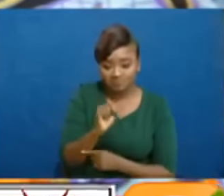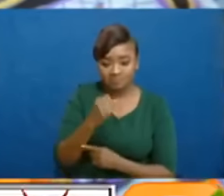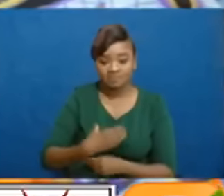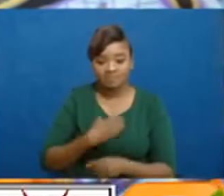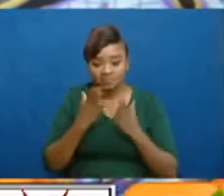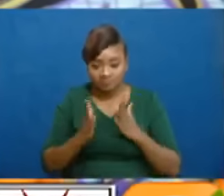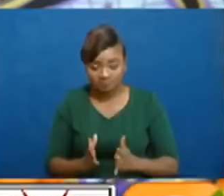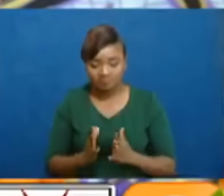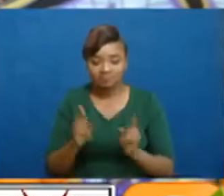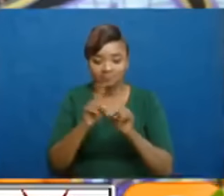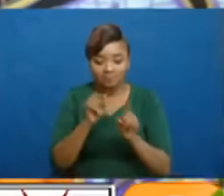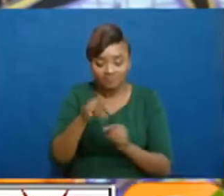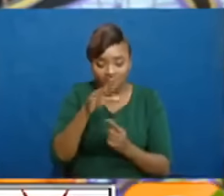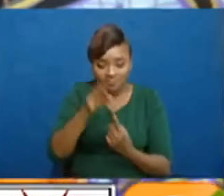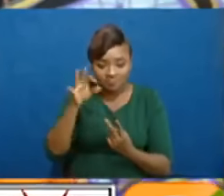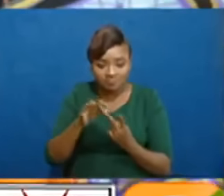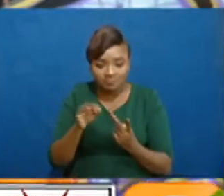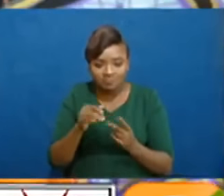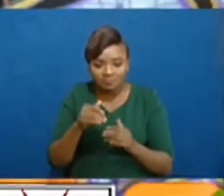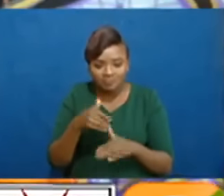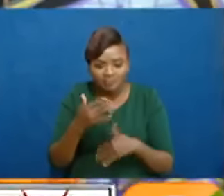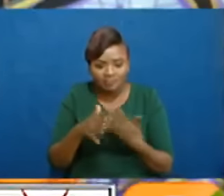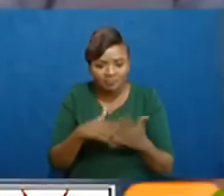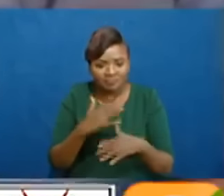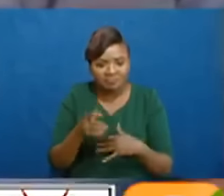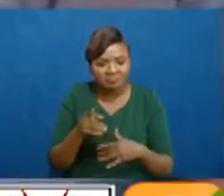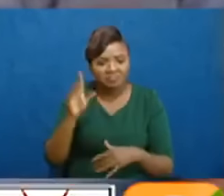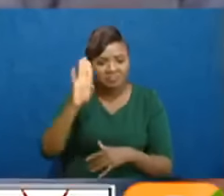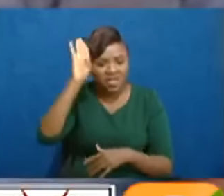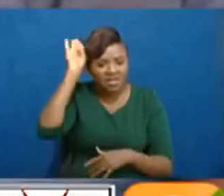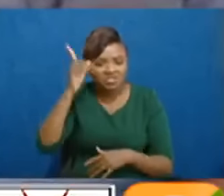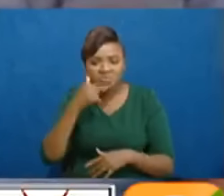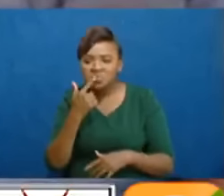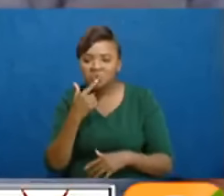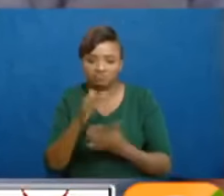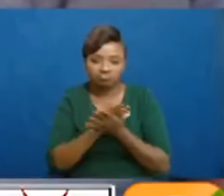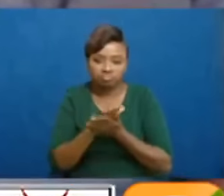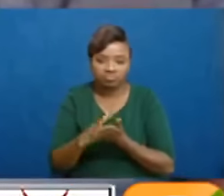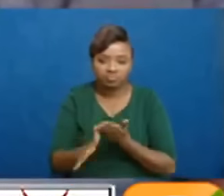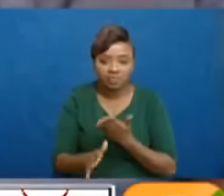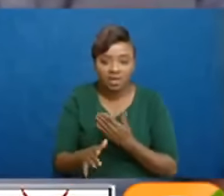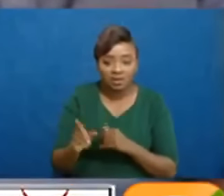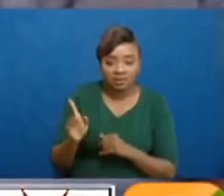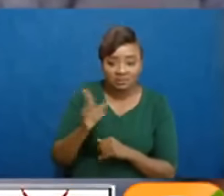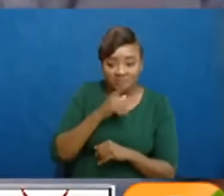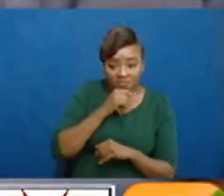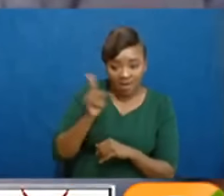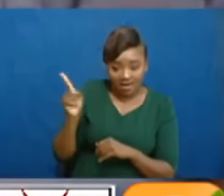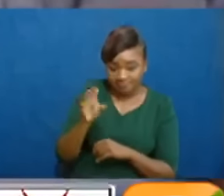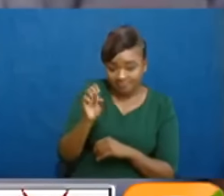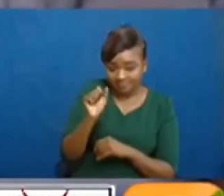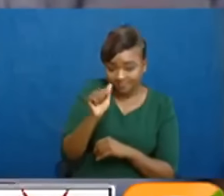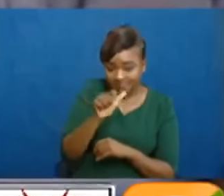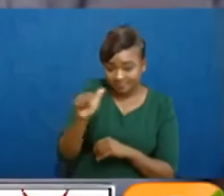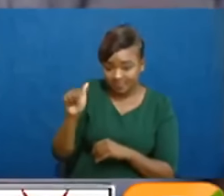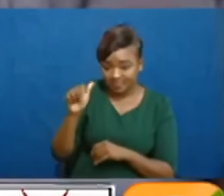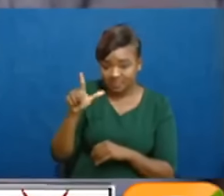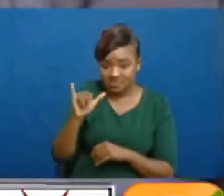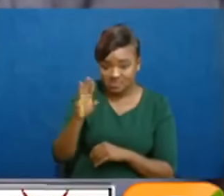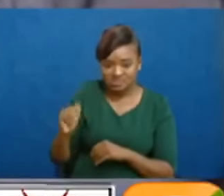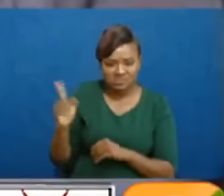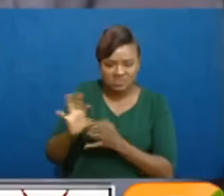in nominations that went quiet on AG docket. For Salim Mvurya, unquestionable loyalty seems to